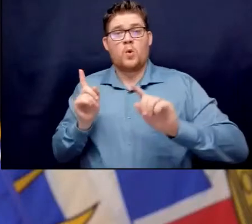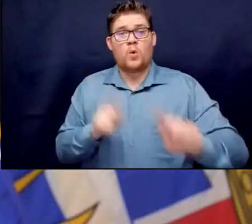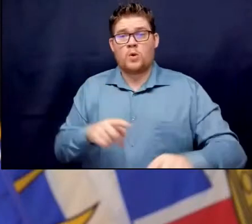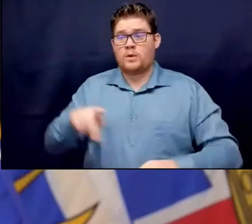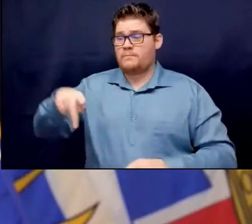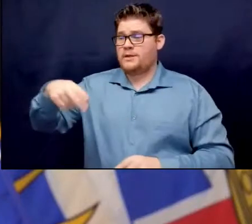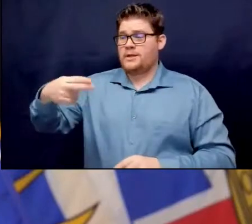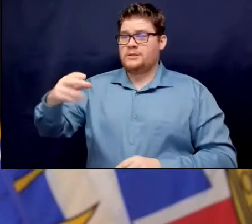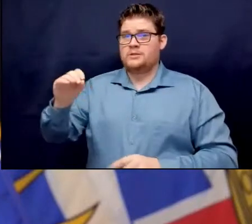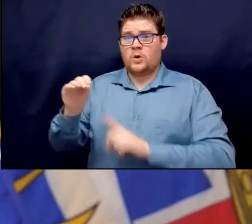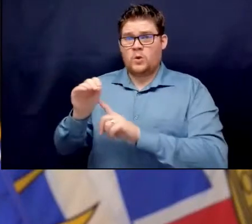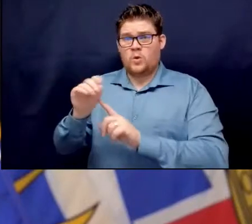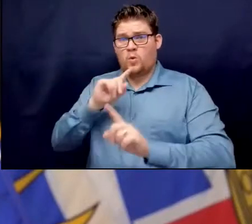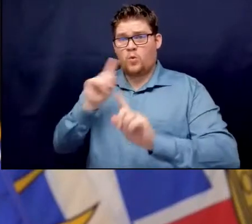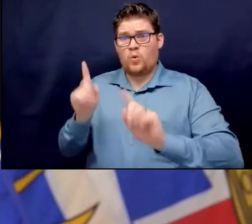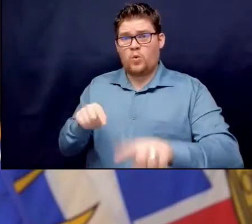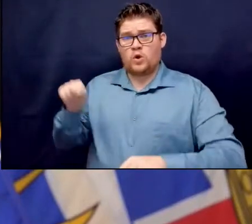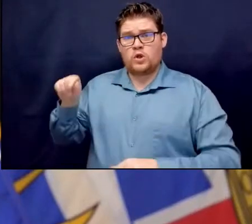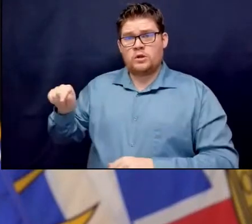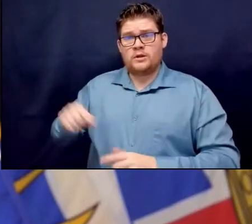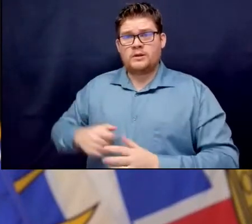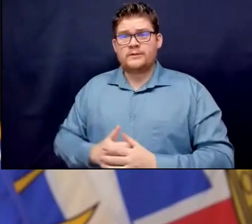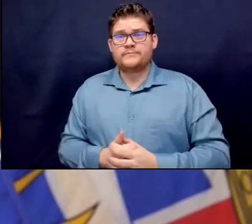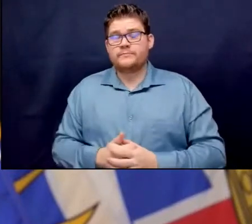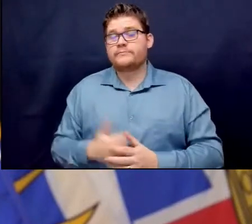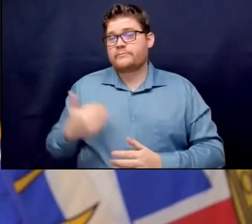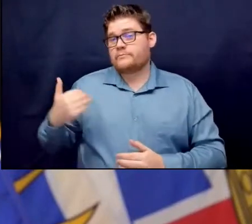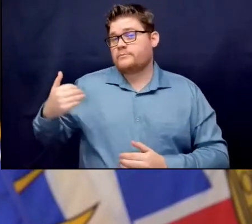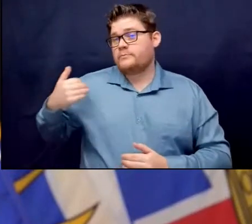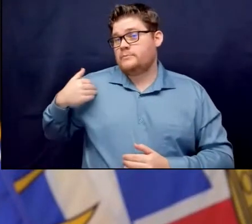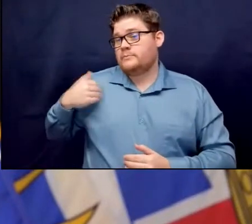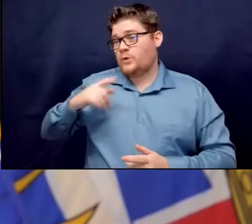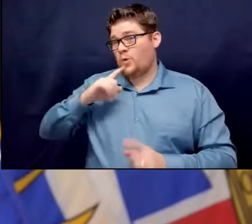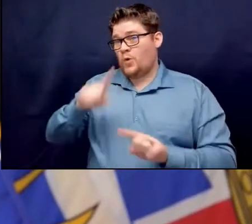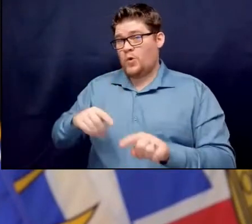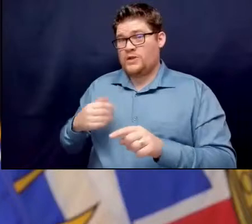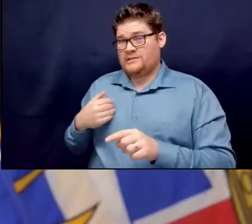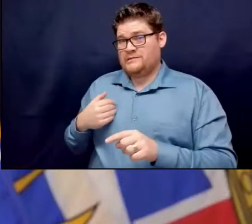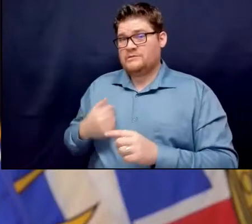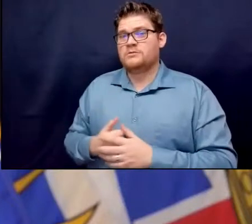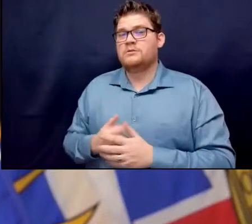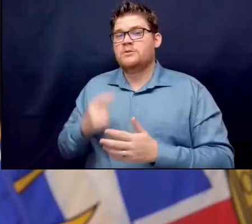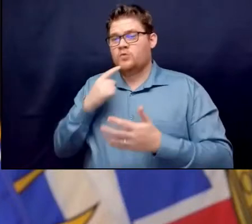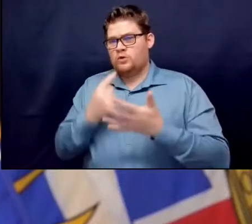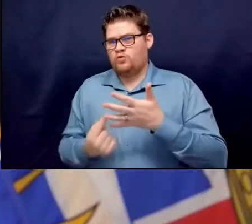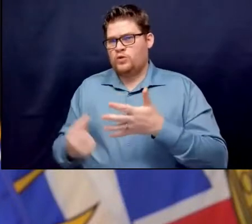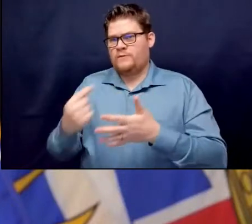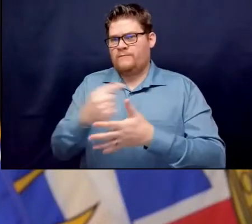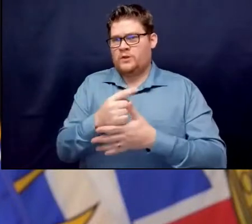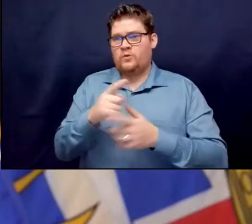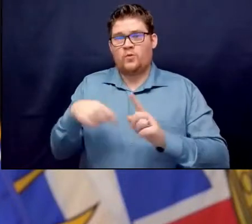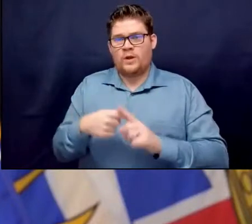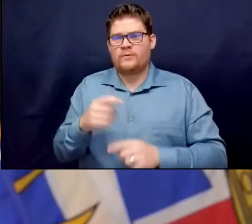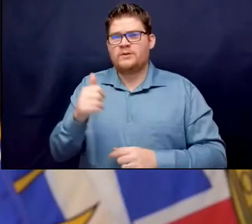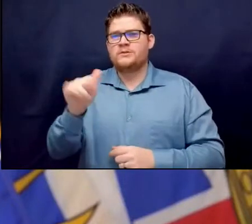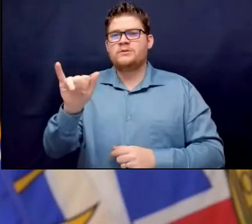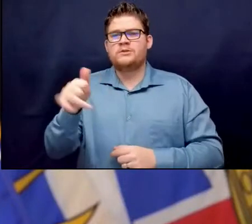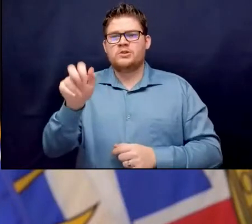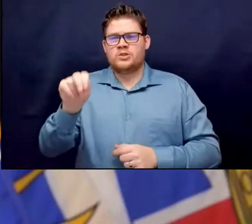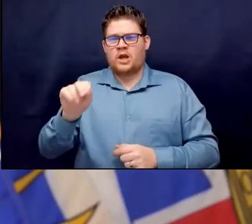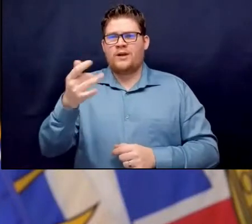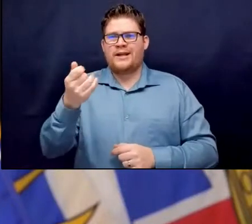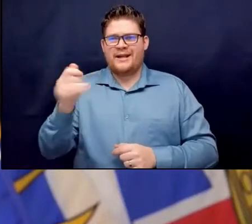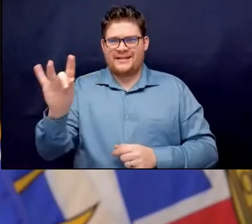orders come up for review on the 18th. And I gave you some sense today of where we are, and we are in the process